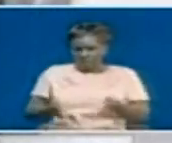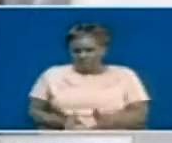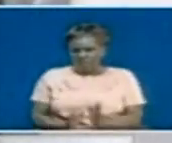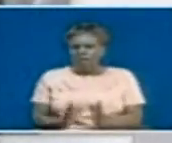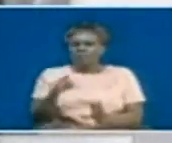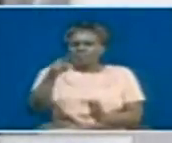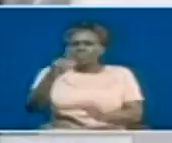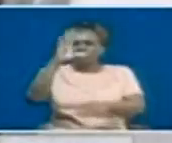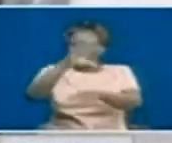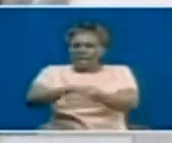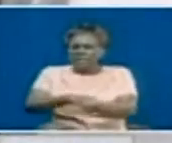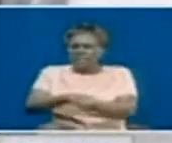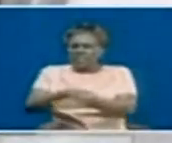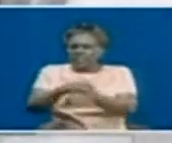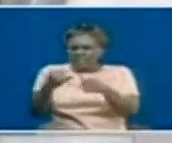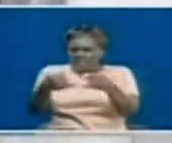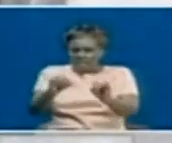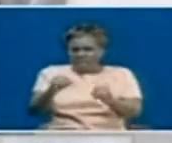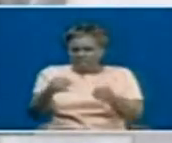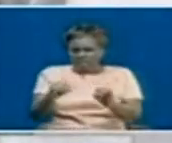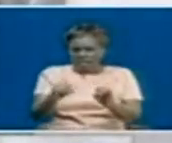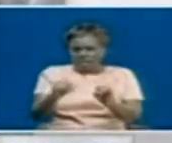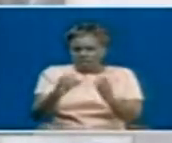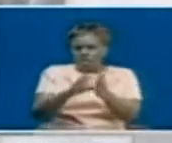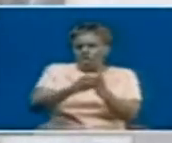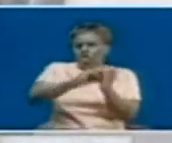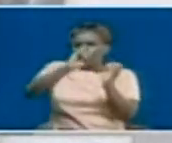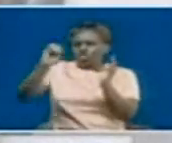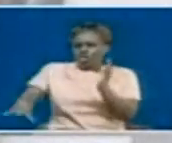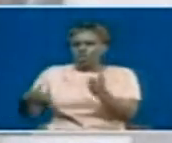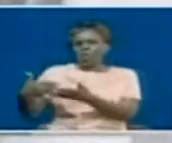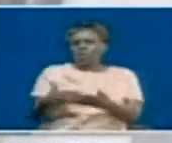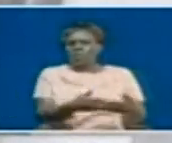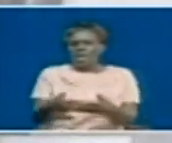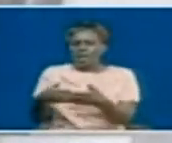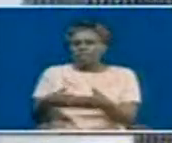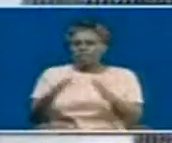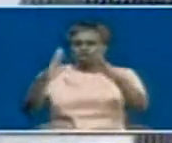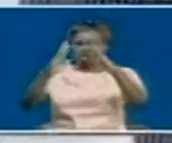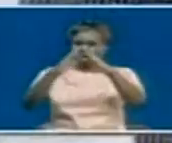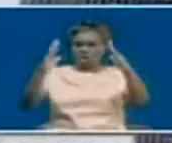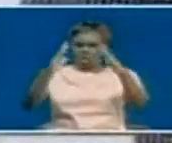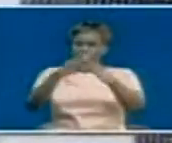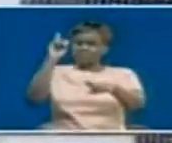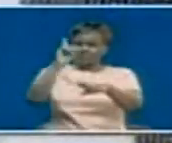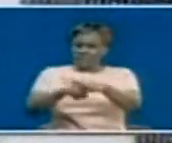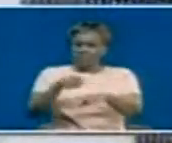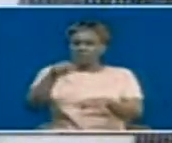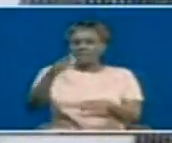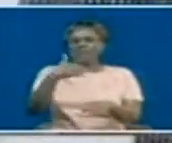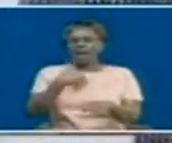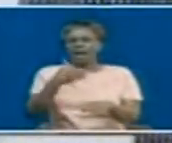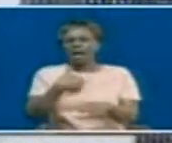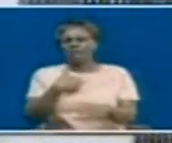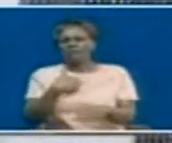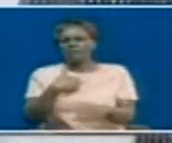been found trying to drop the young infant into a pit latrine. By that time, she had